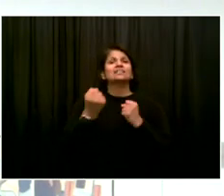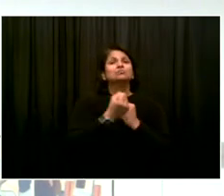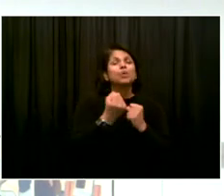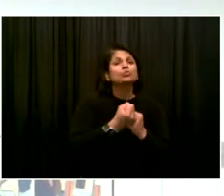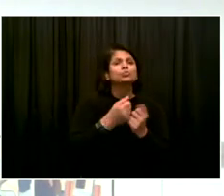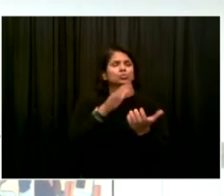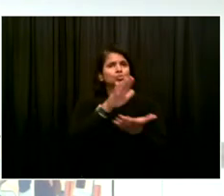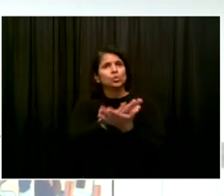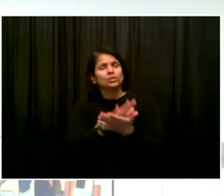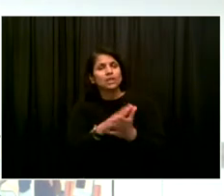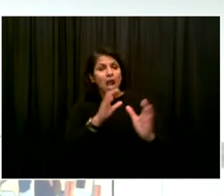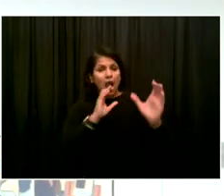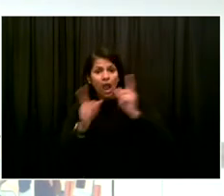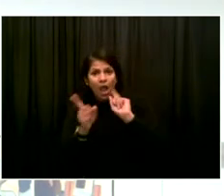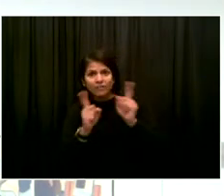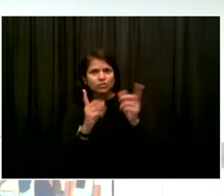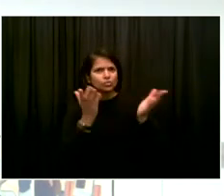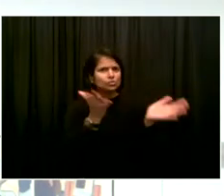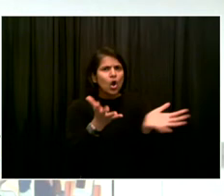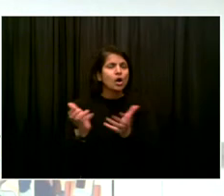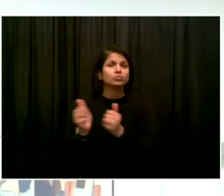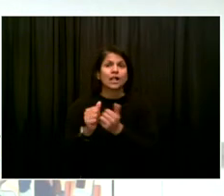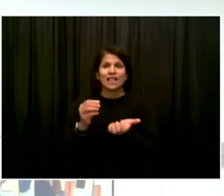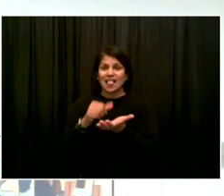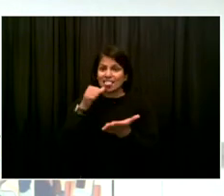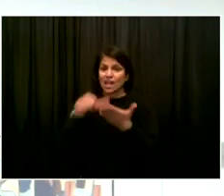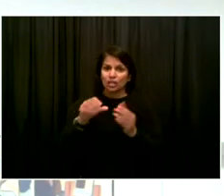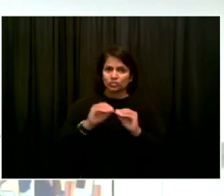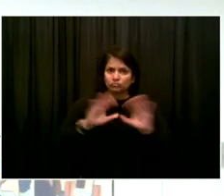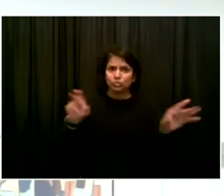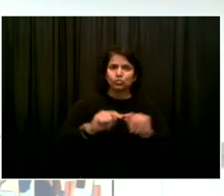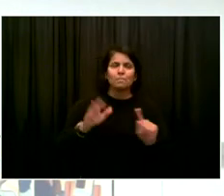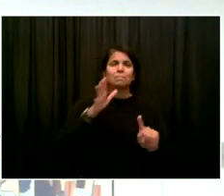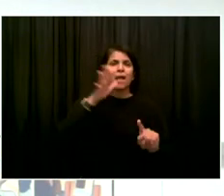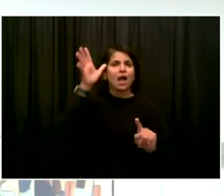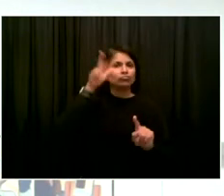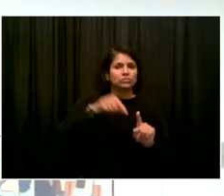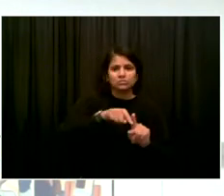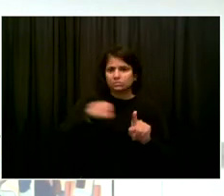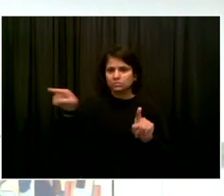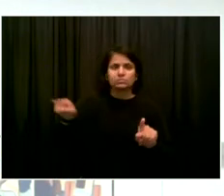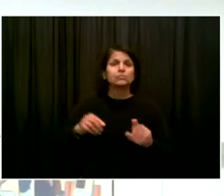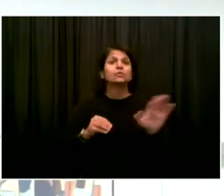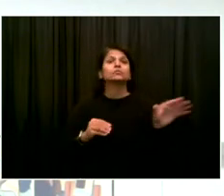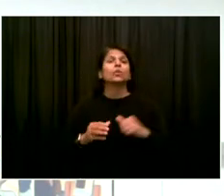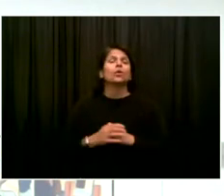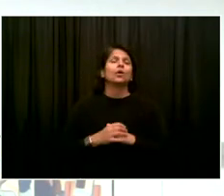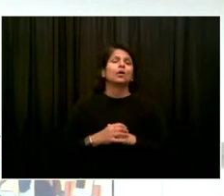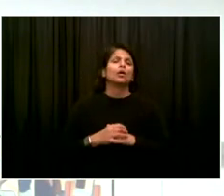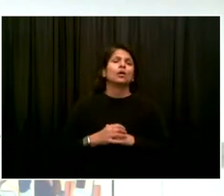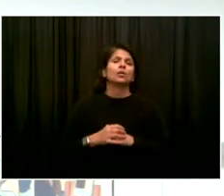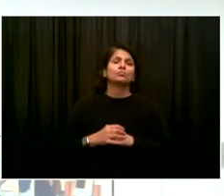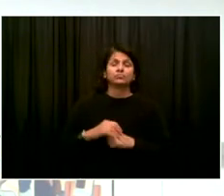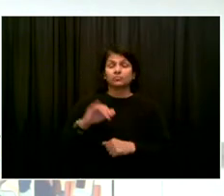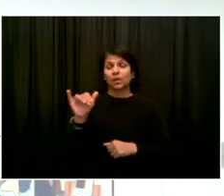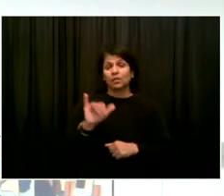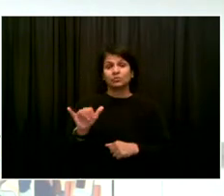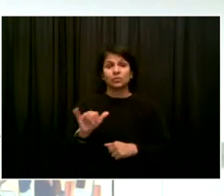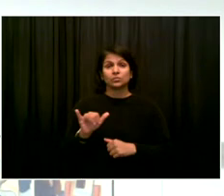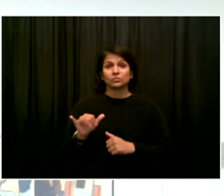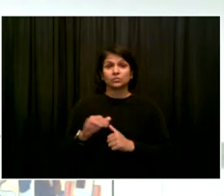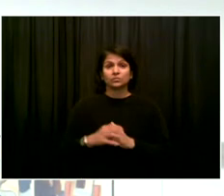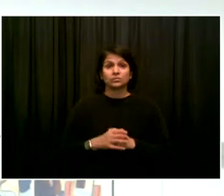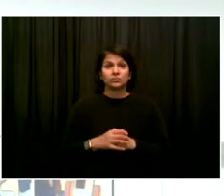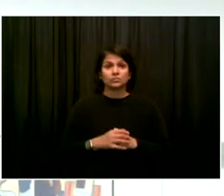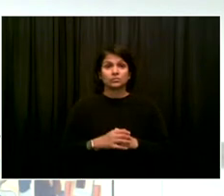to families that the Department of Education and school leaders have to send out. It will also keep track of all of our summary